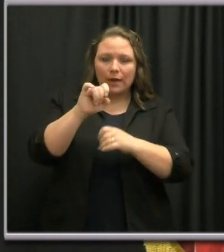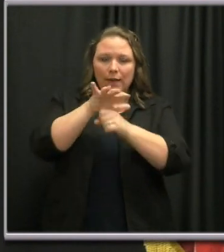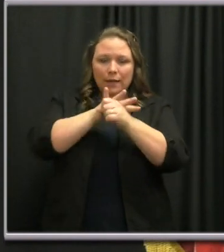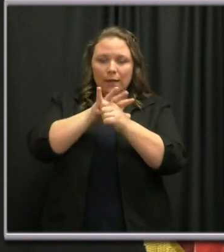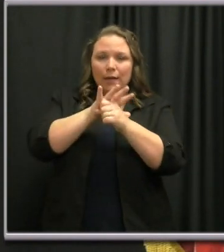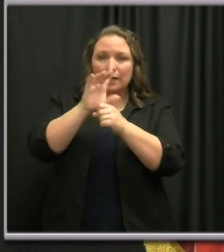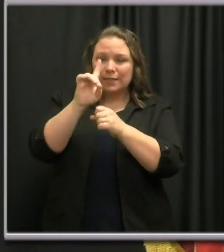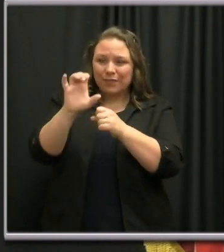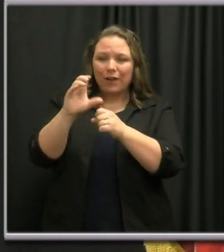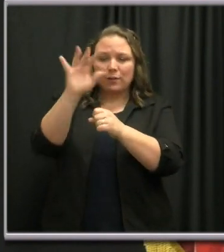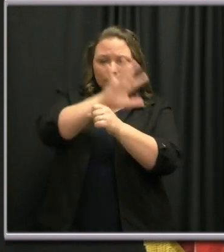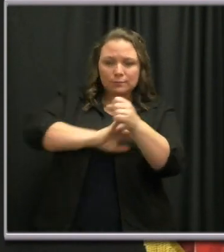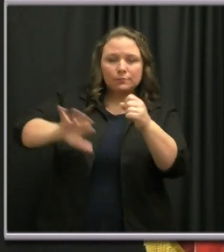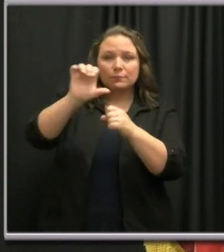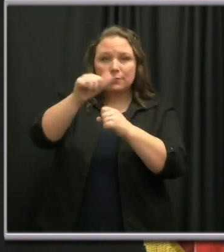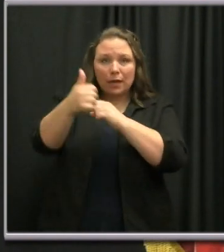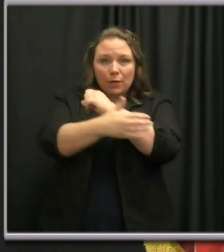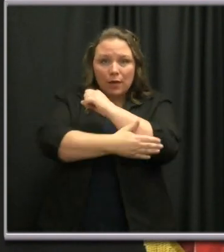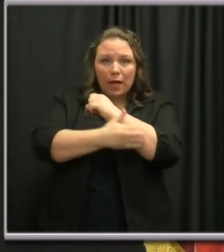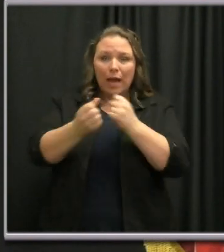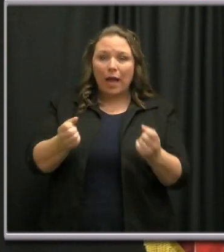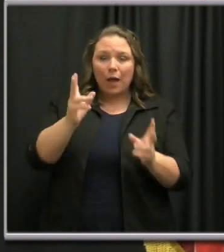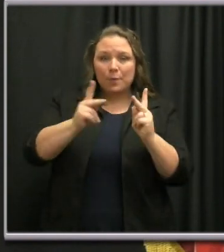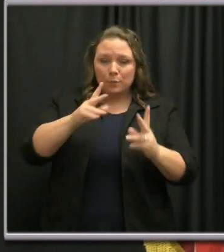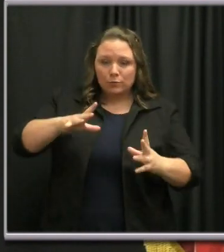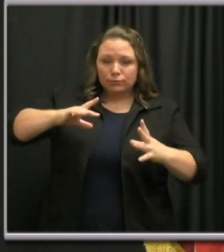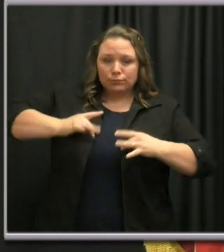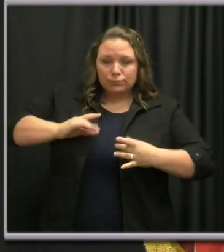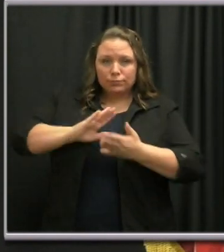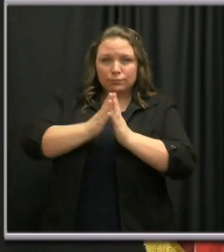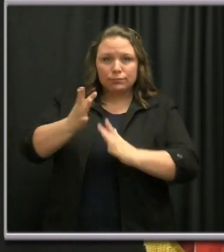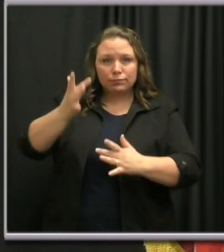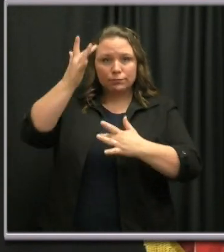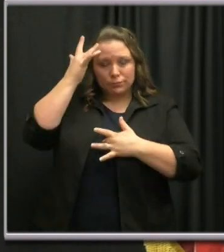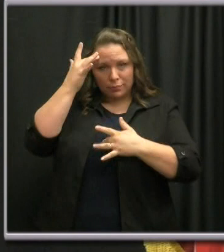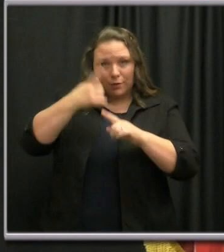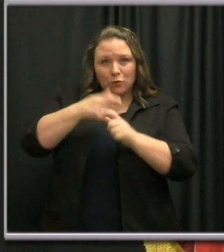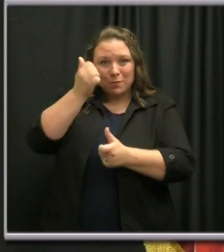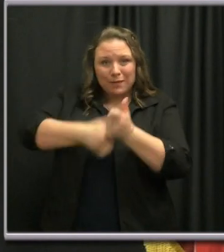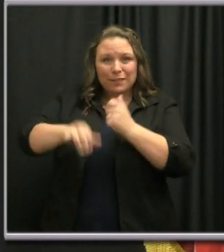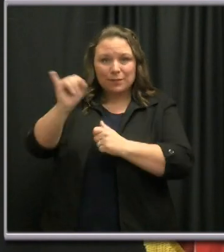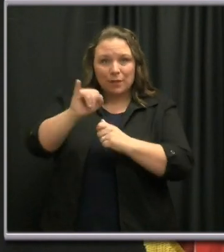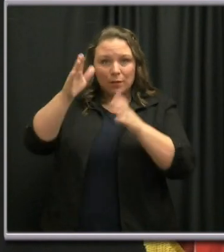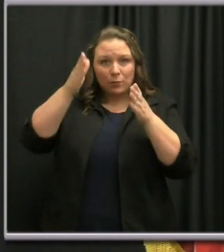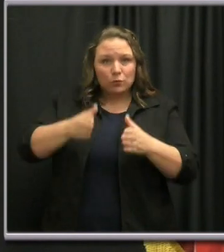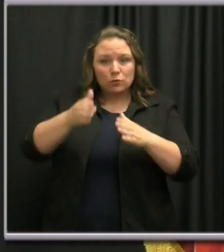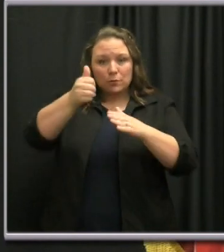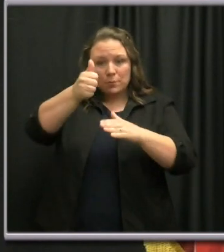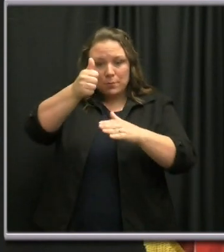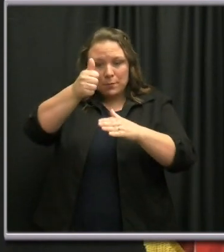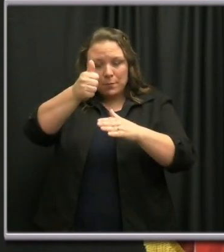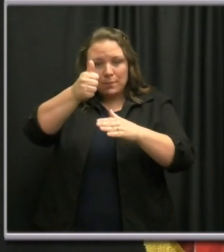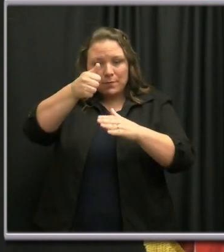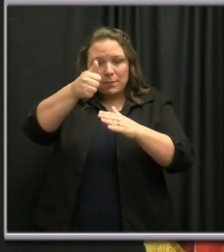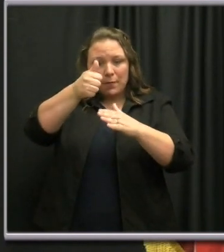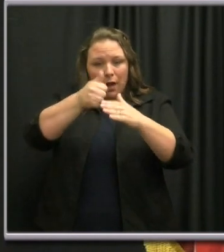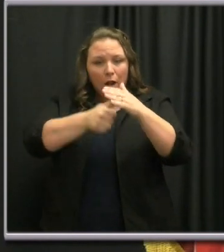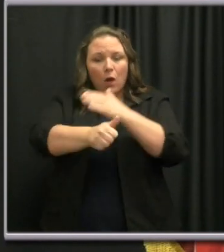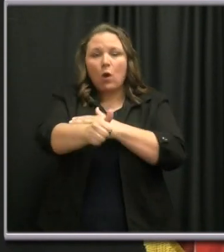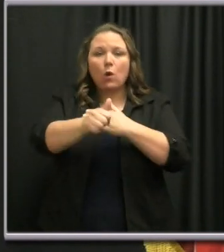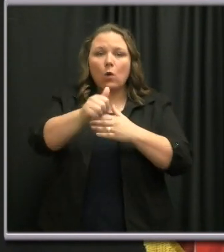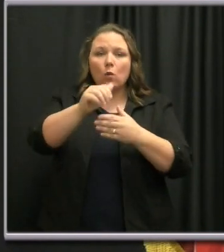how many people get the coronavirus from each infected person, has fallen below a rate of